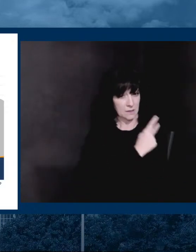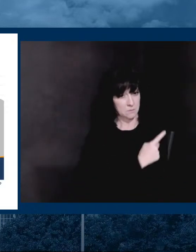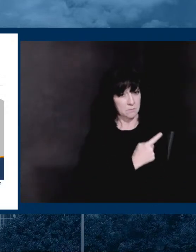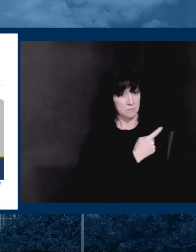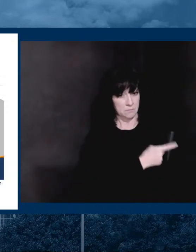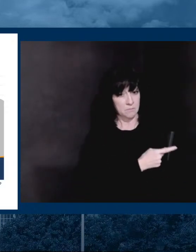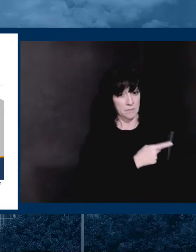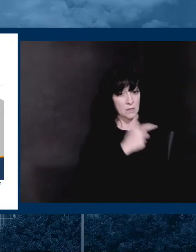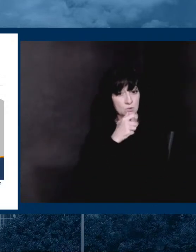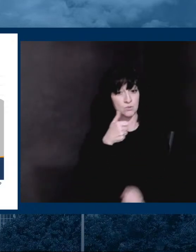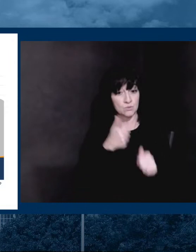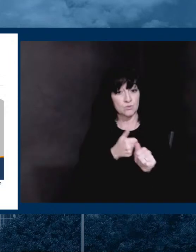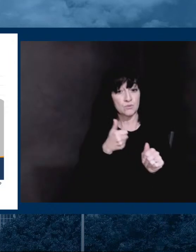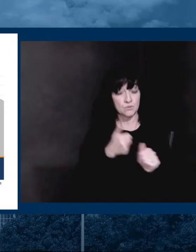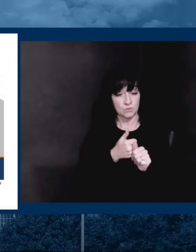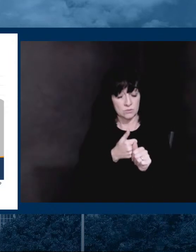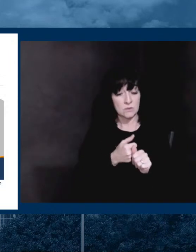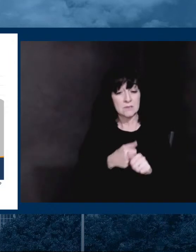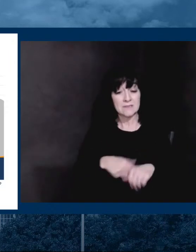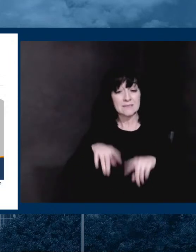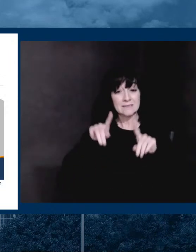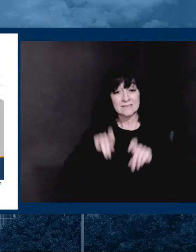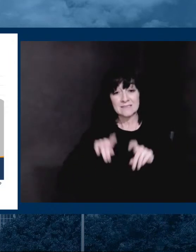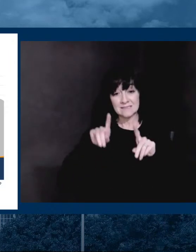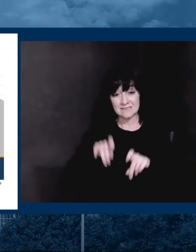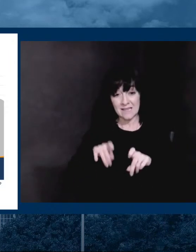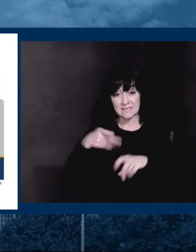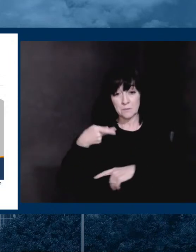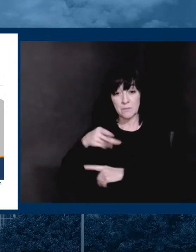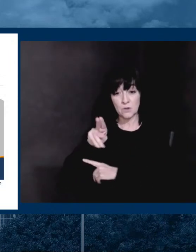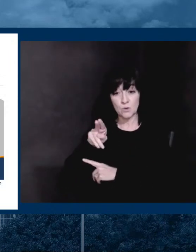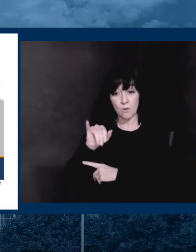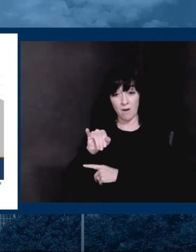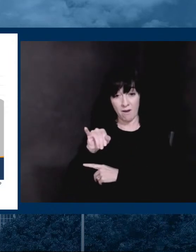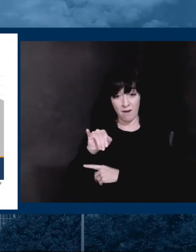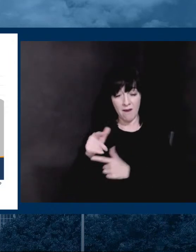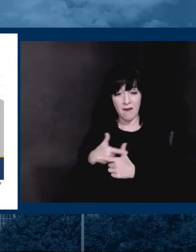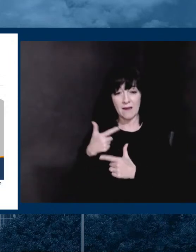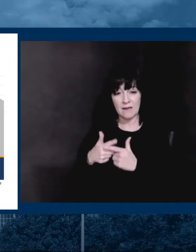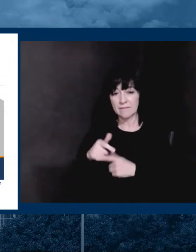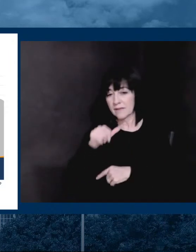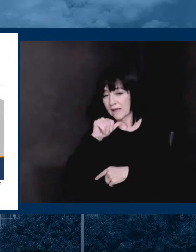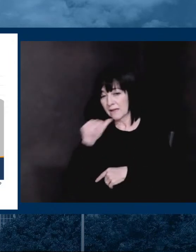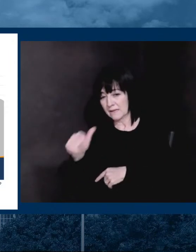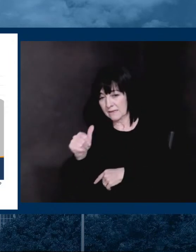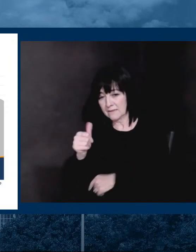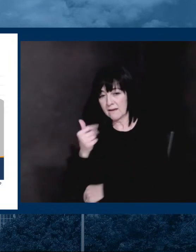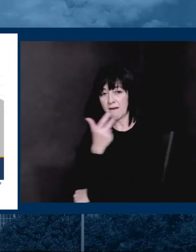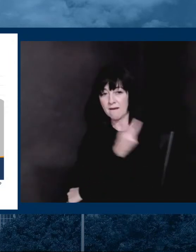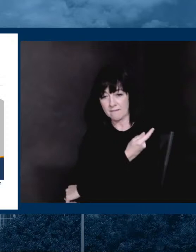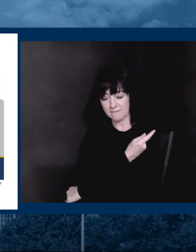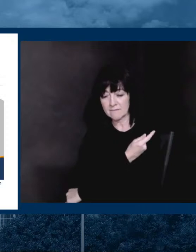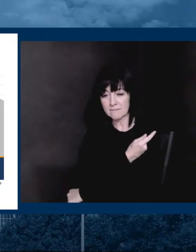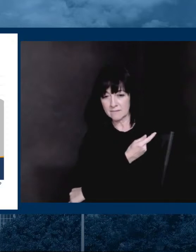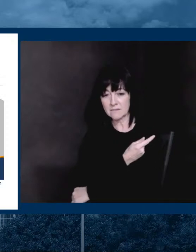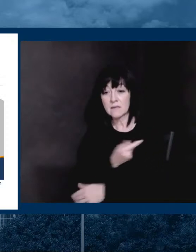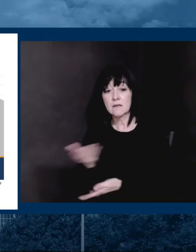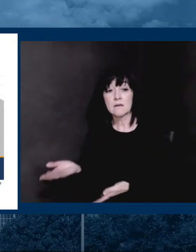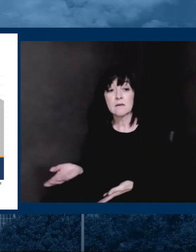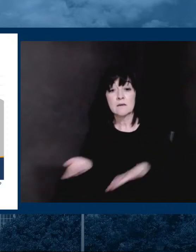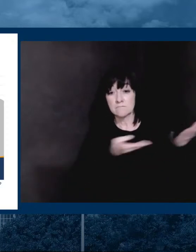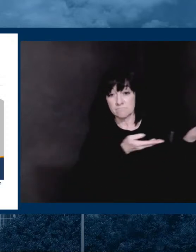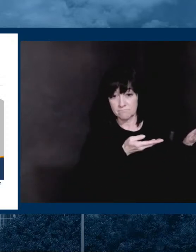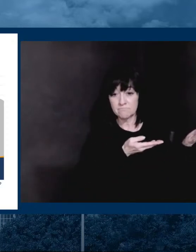those that are being tested, the PUIs, and then non-COVID. So as much as we're hitting the high water mark right now for COVID